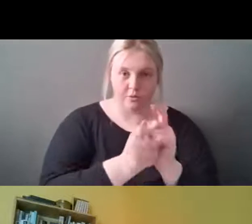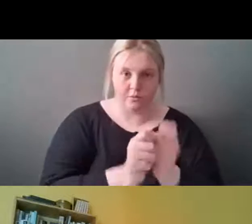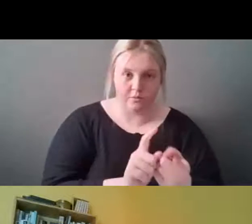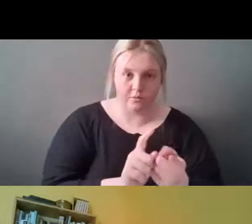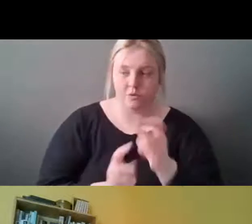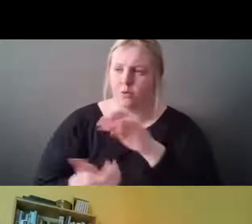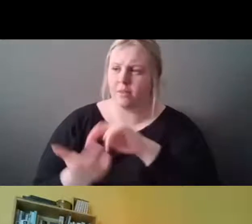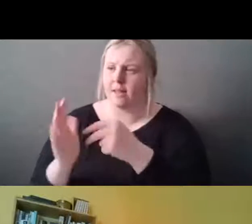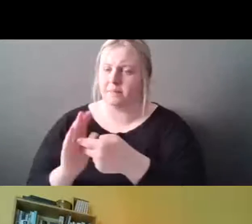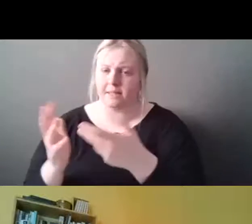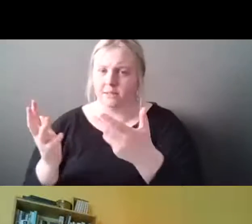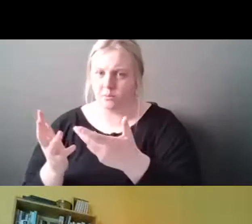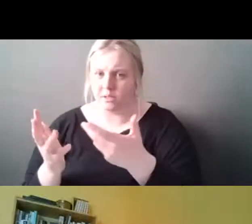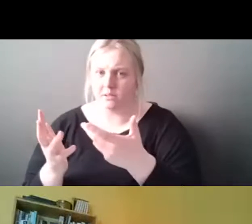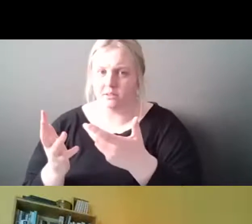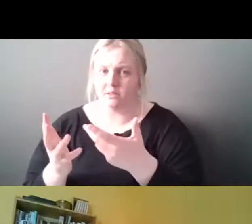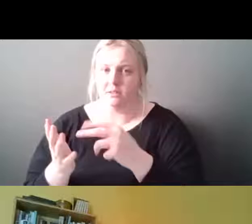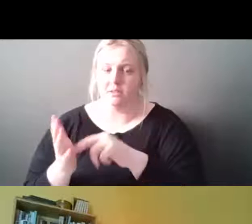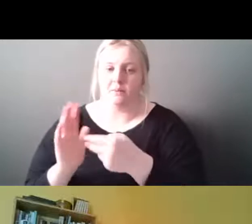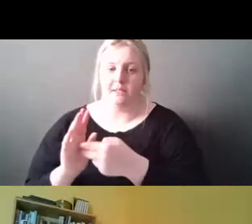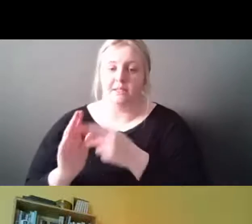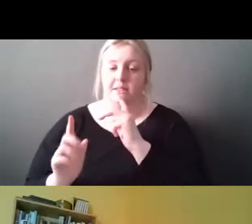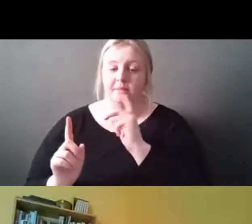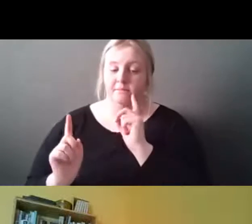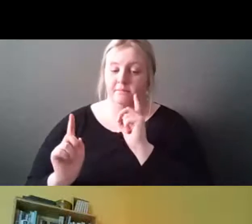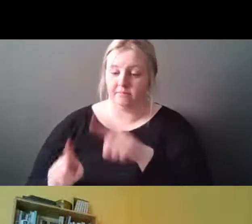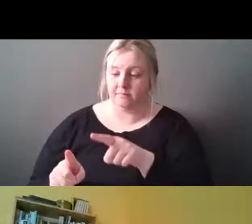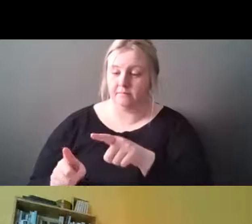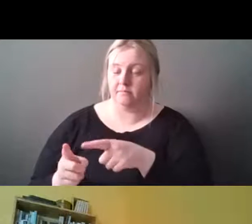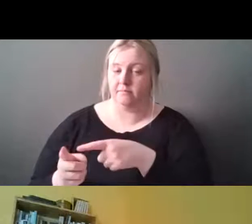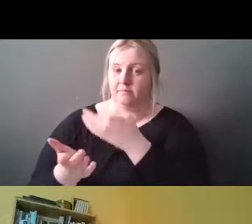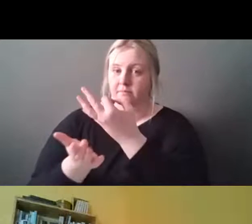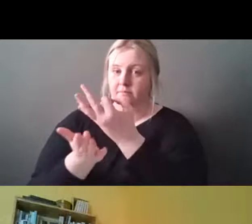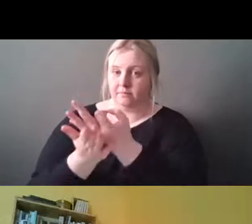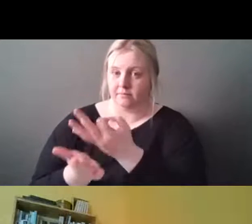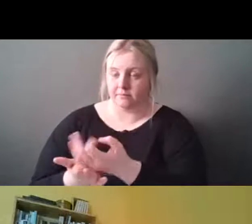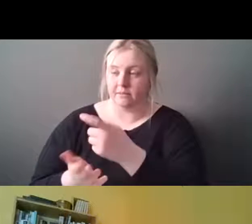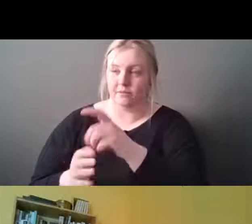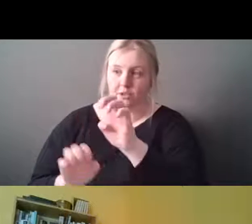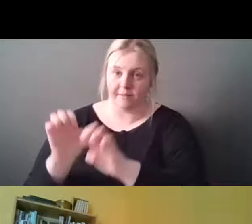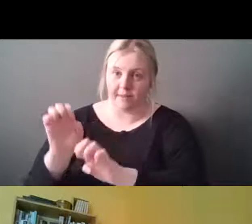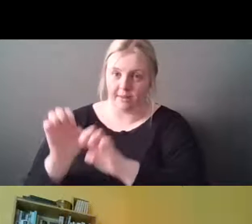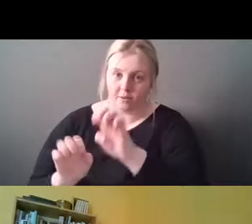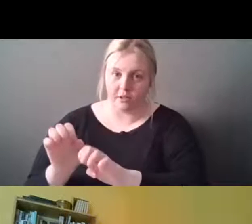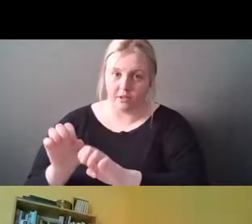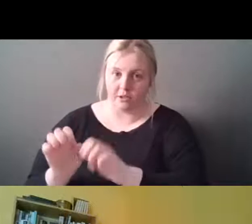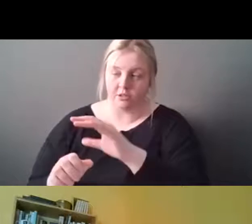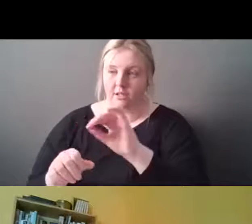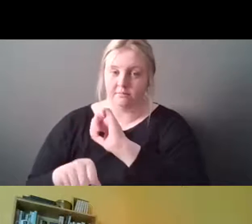NSERC is funding the evaluation and